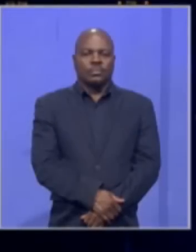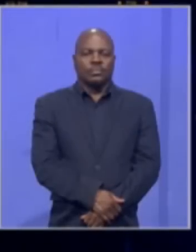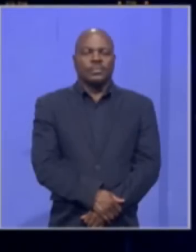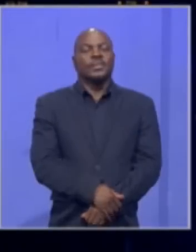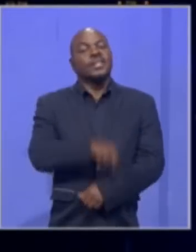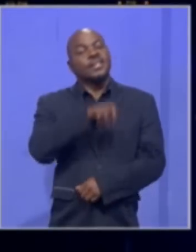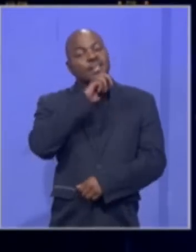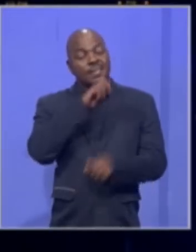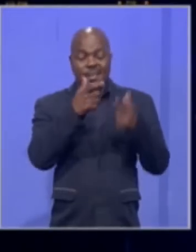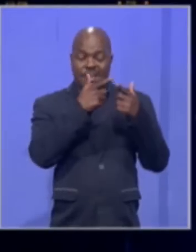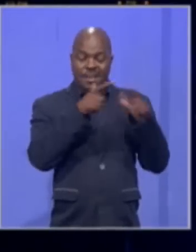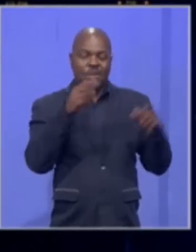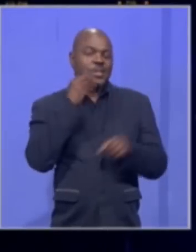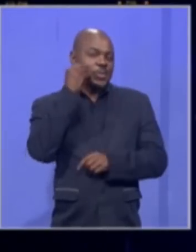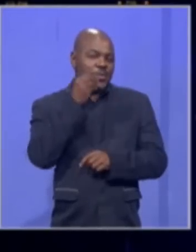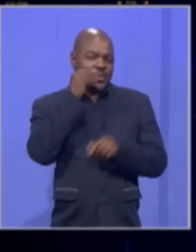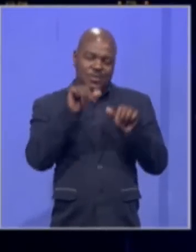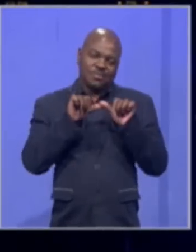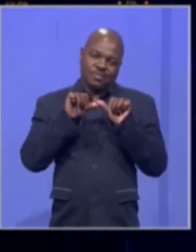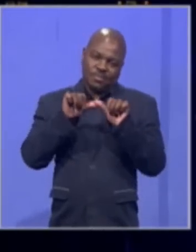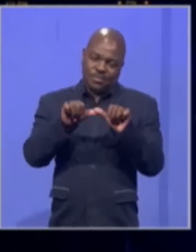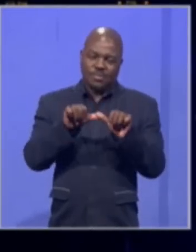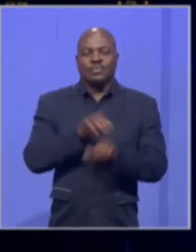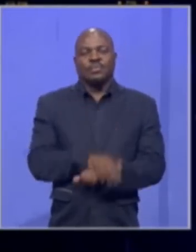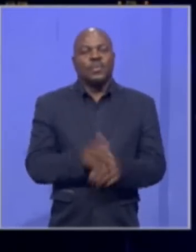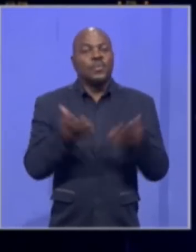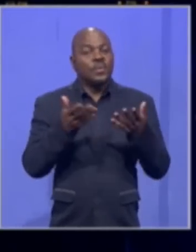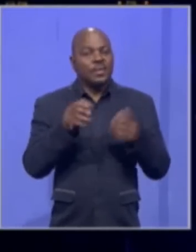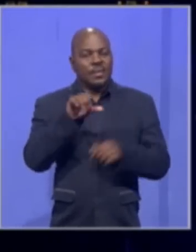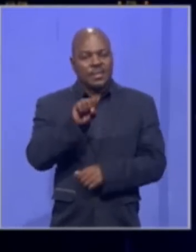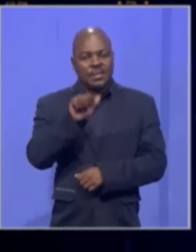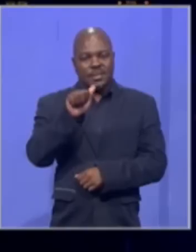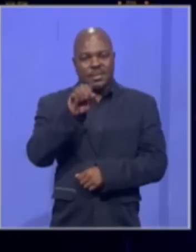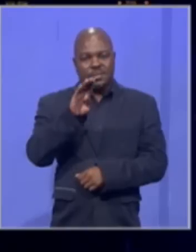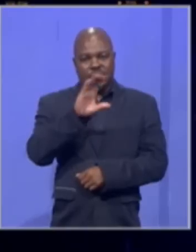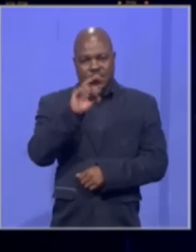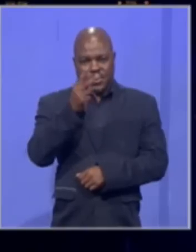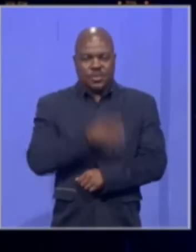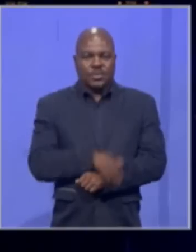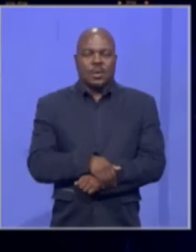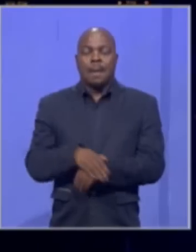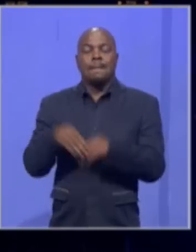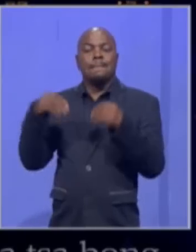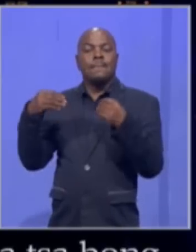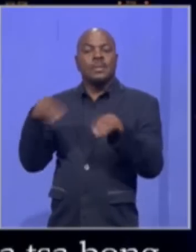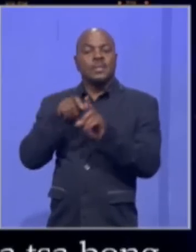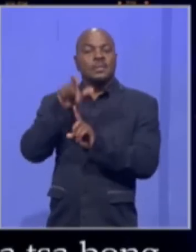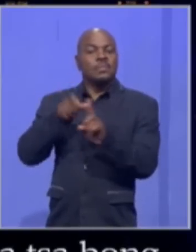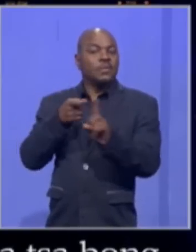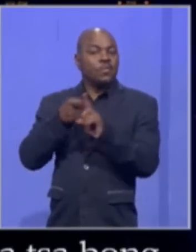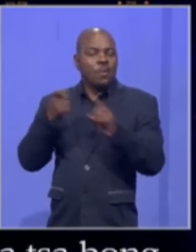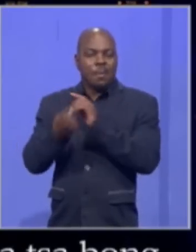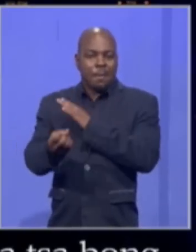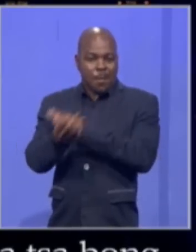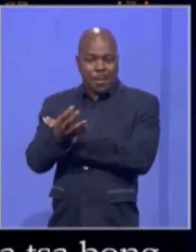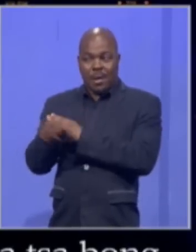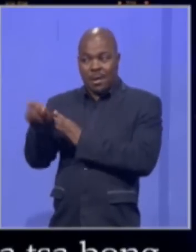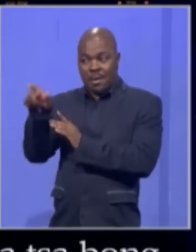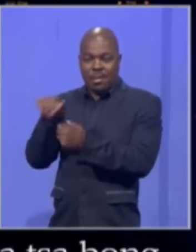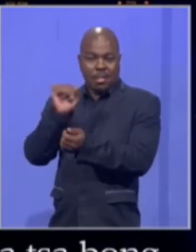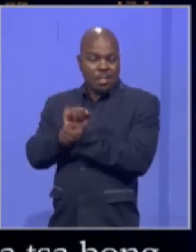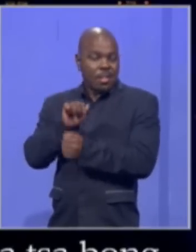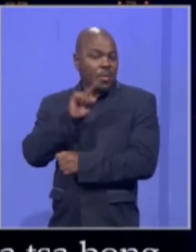Ditaba ka puo ya marena ya Sesotho di tswela pele ho SABC2. Moebi wa province ya Mpumalanga ya qosetswang tlhekefetso ya thobalano o